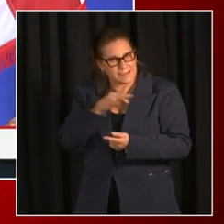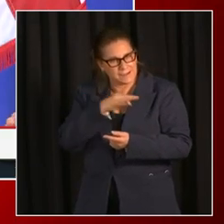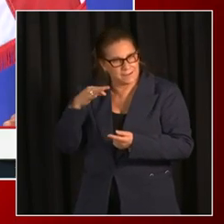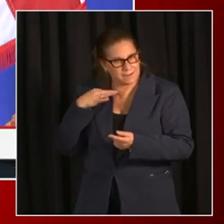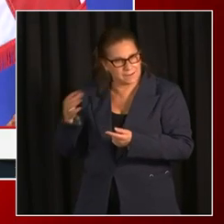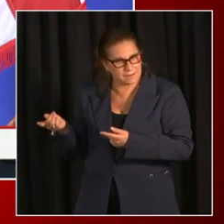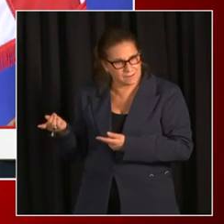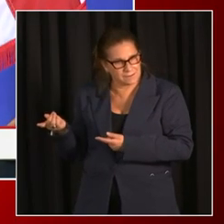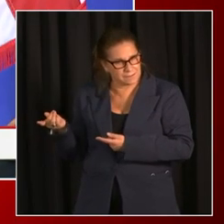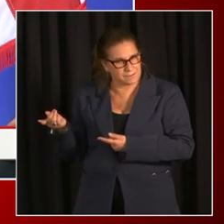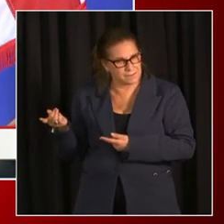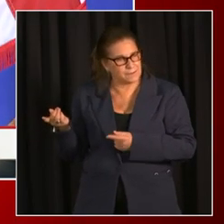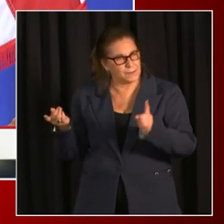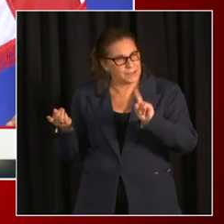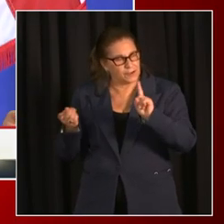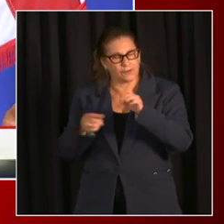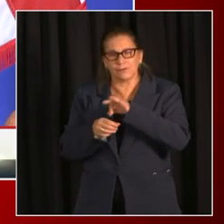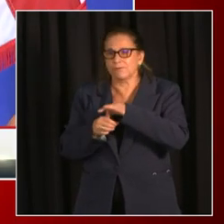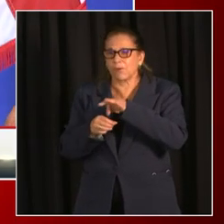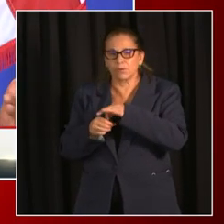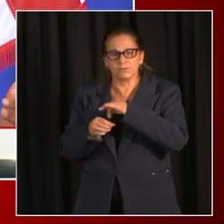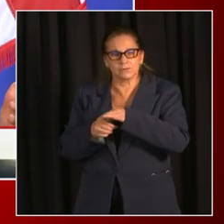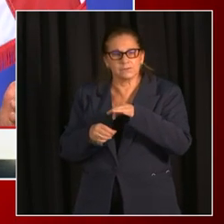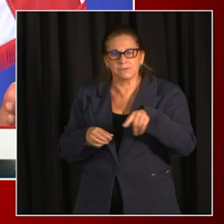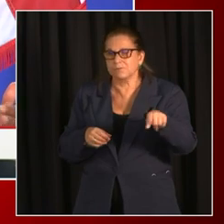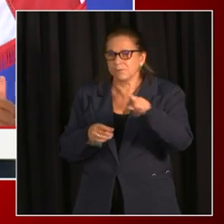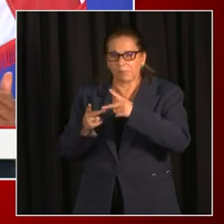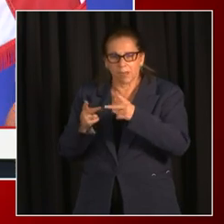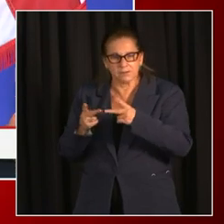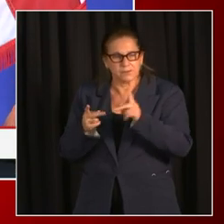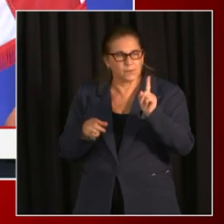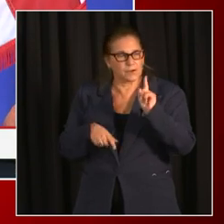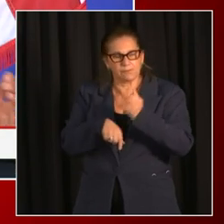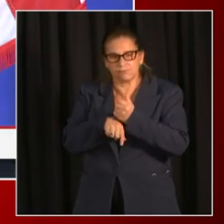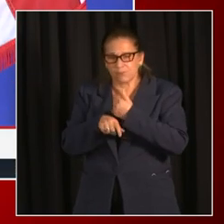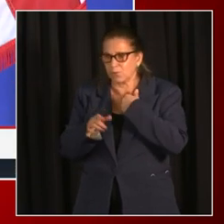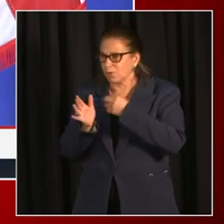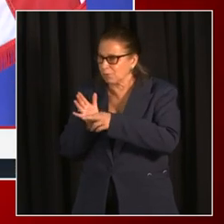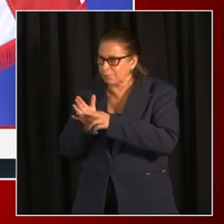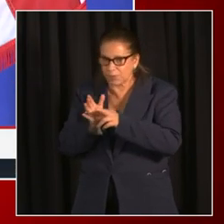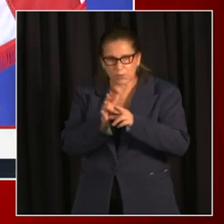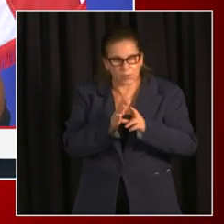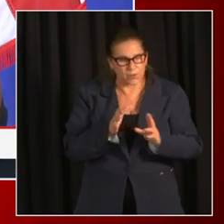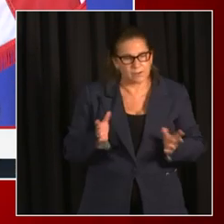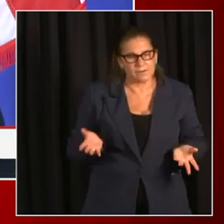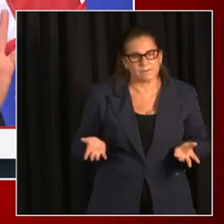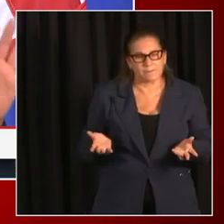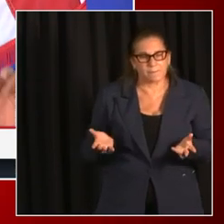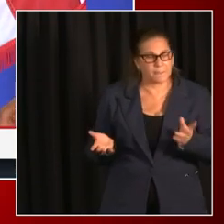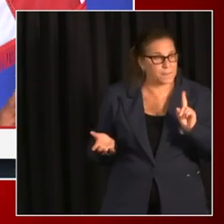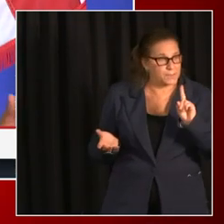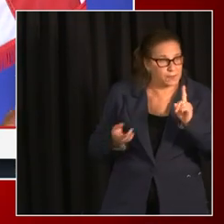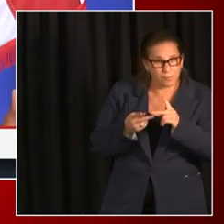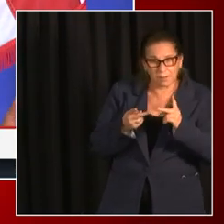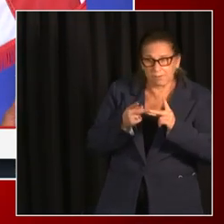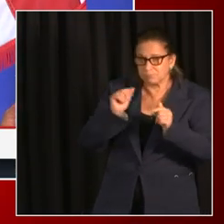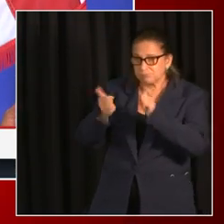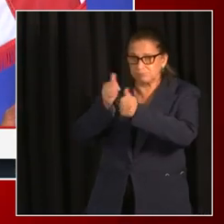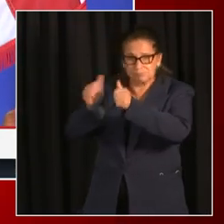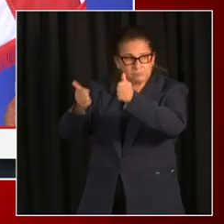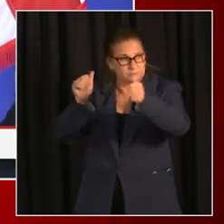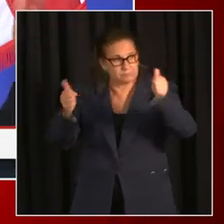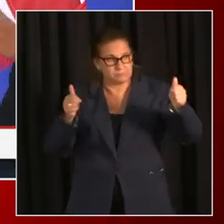proposed sites for voting. I'm going to review that and also suggest if some of the sites are non-public